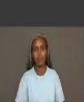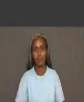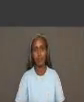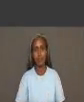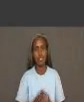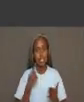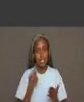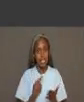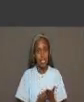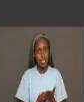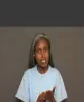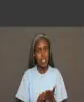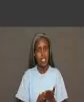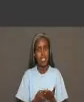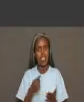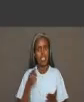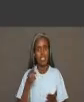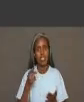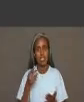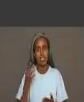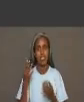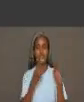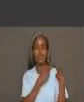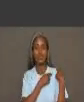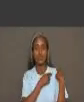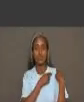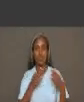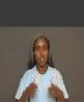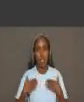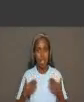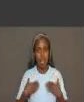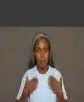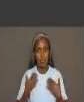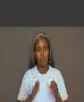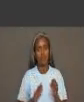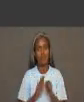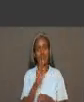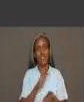It is a duty that we should be happy to fulfill.